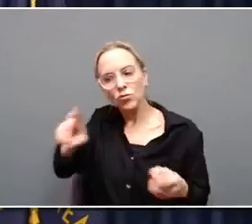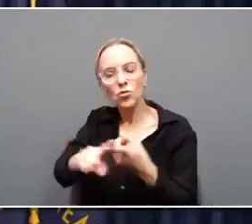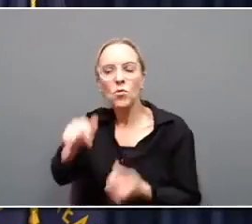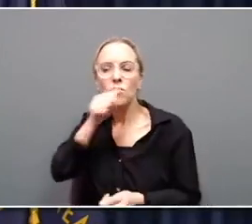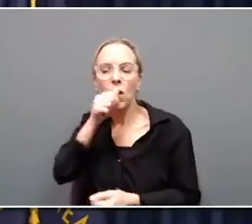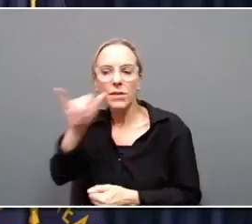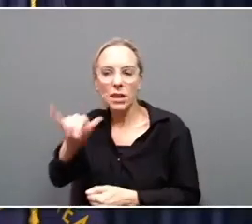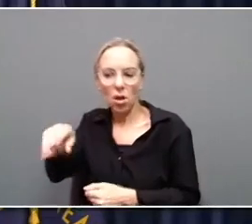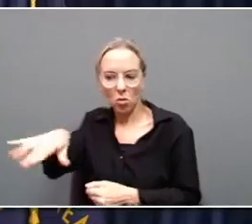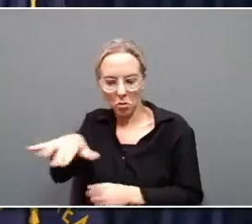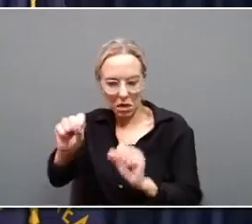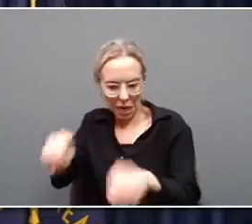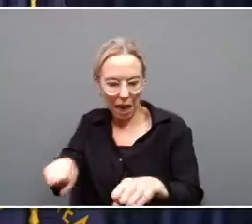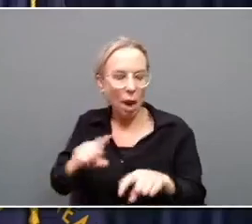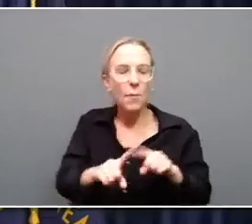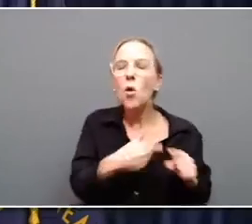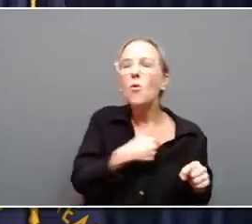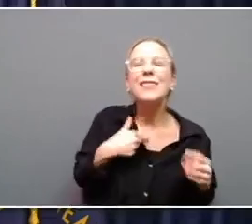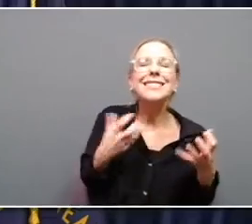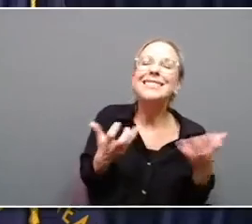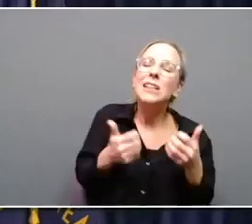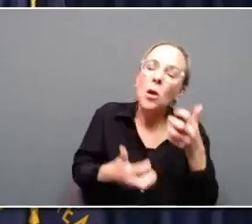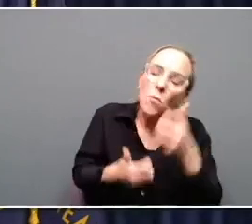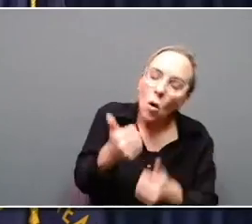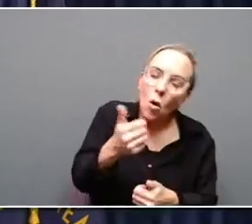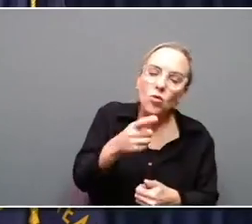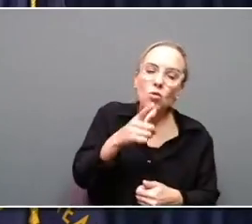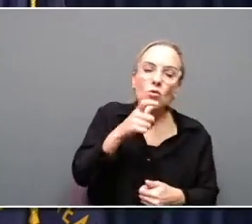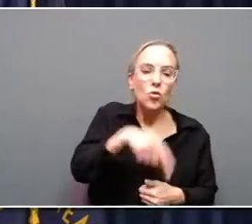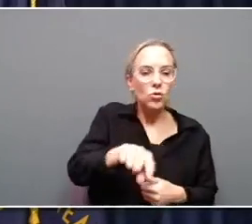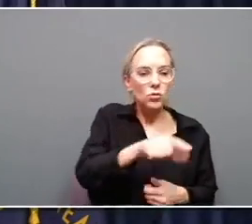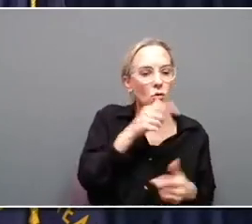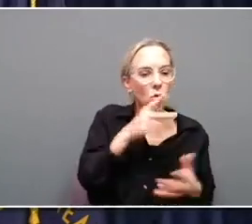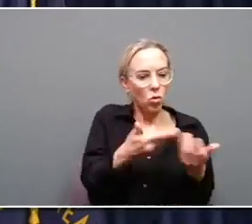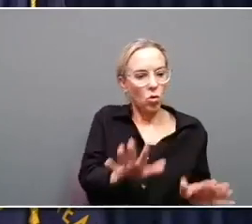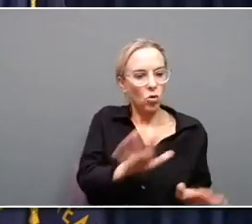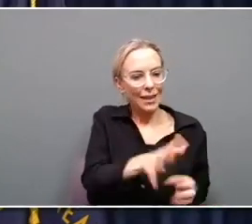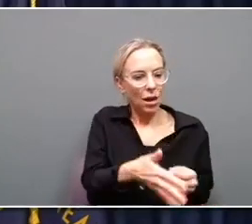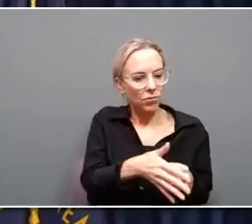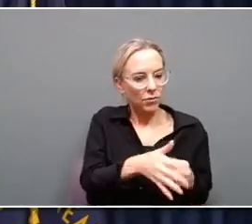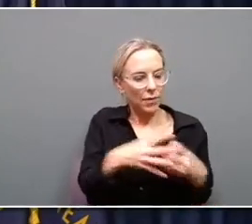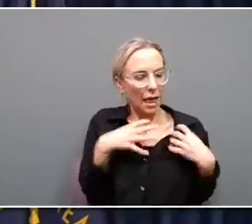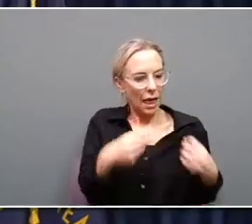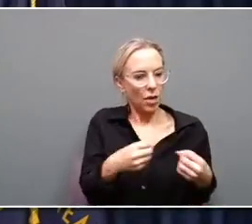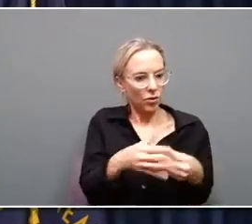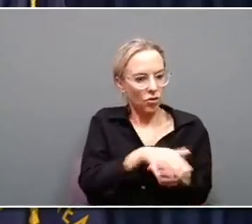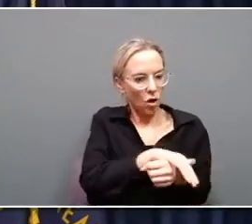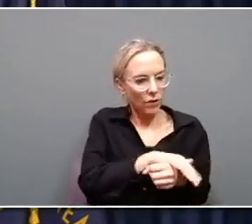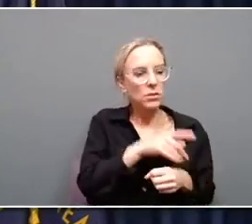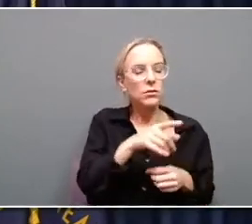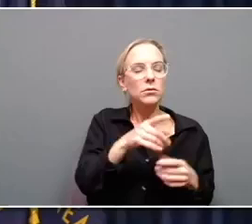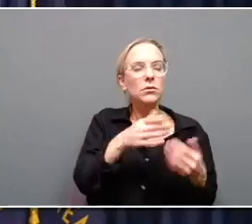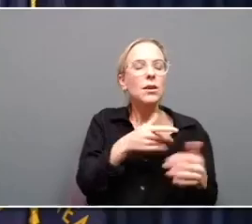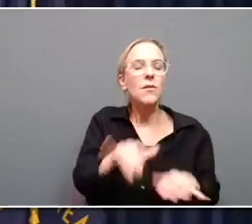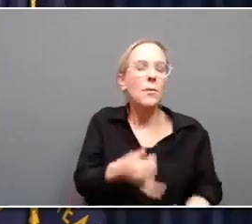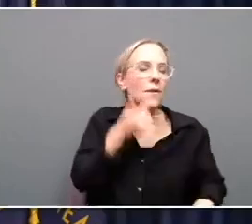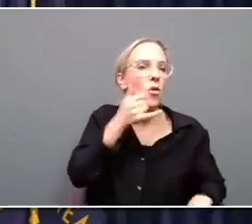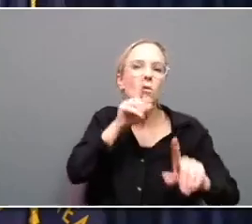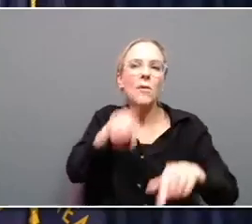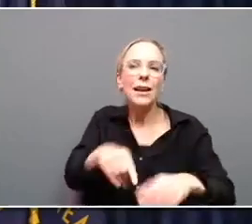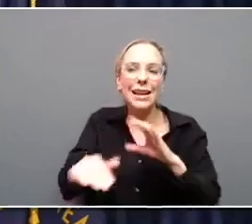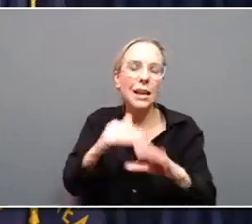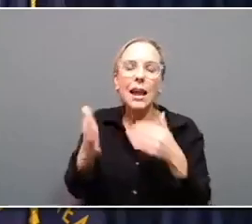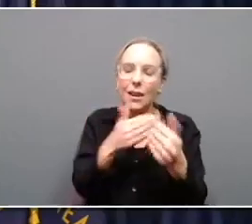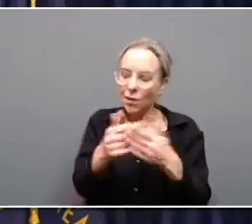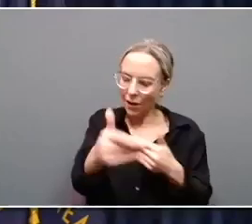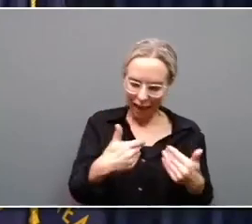most to make sure the fewest people lose coverage is for you to pick up your phone and to respond to emails. Even if you've already gotten new coverage, it